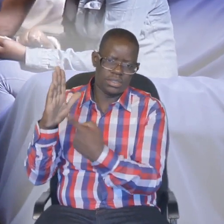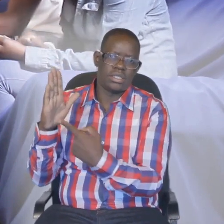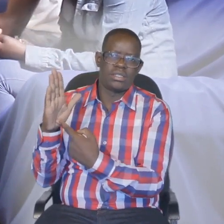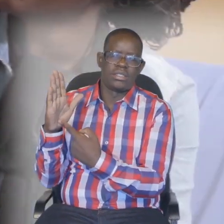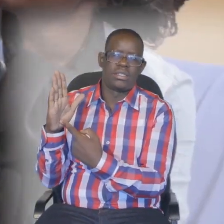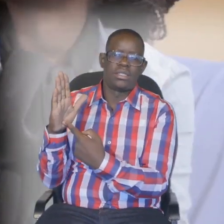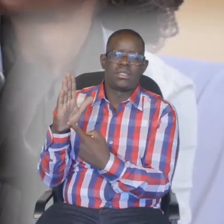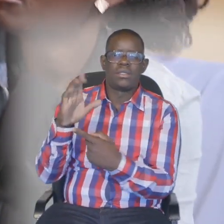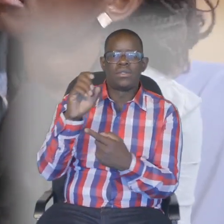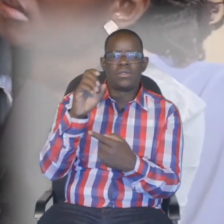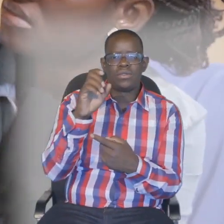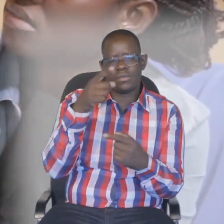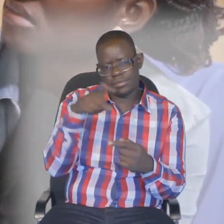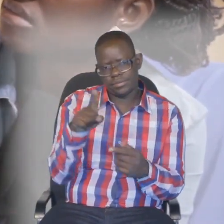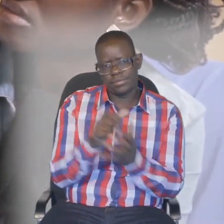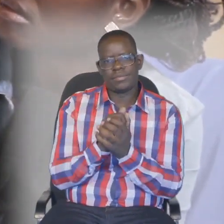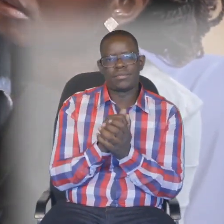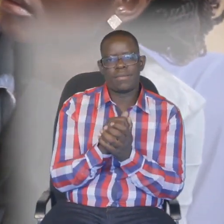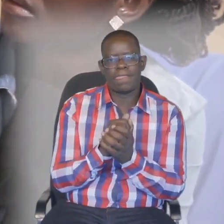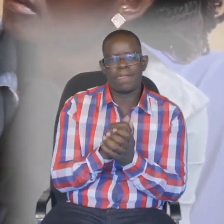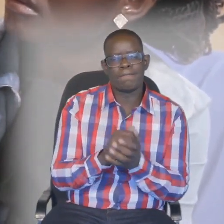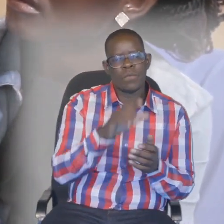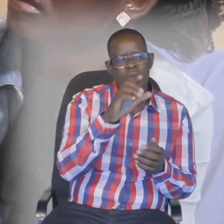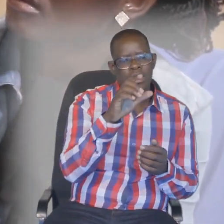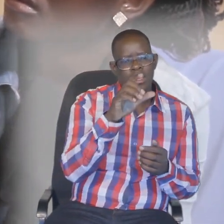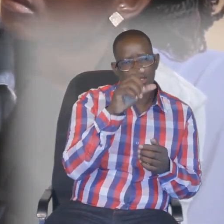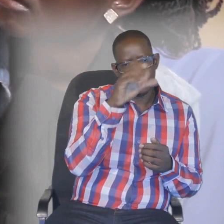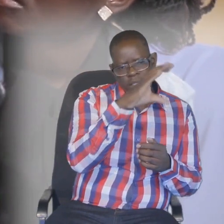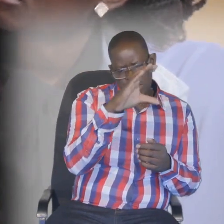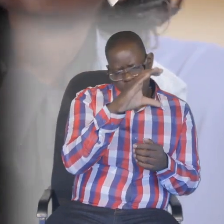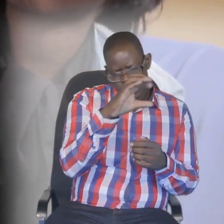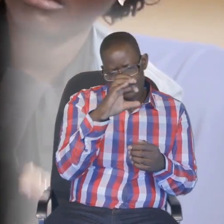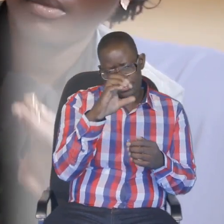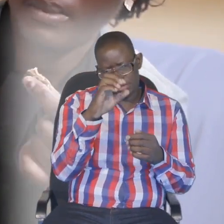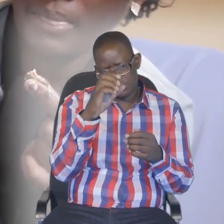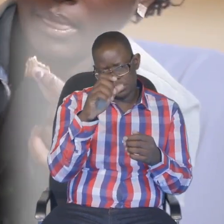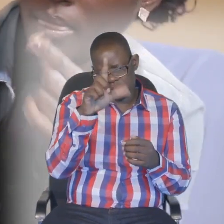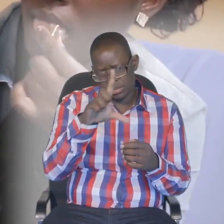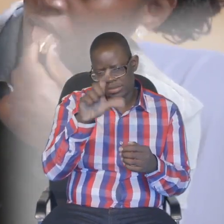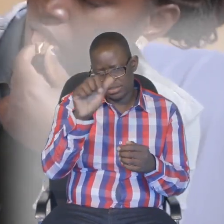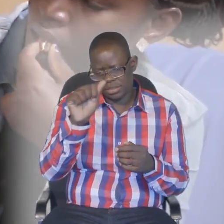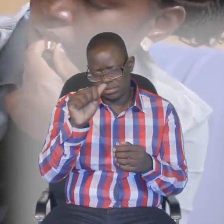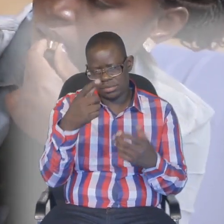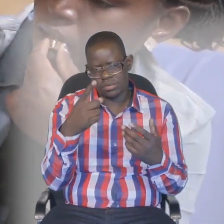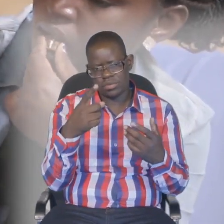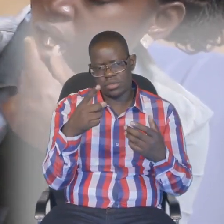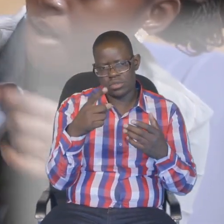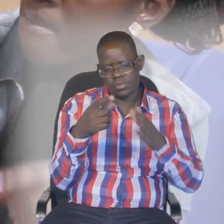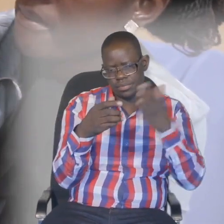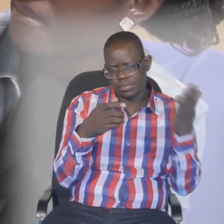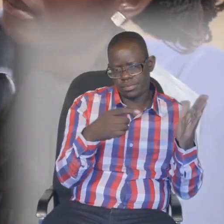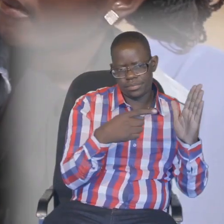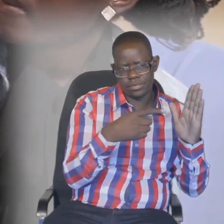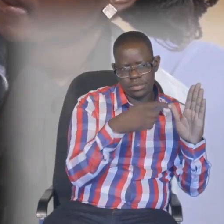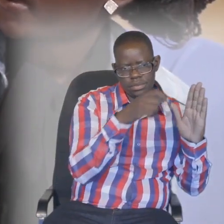are right, Michelle. While with capital, liabilities, and income, they increase on the opposite side. For